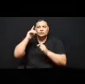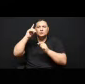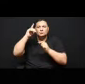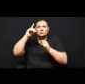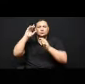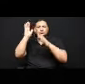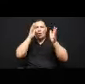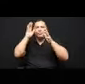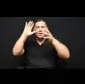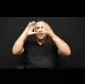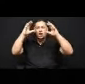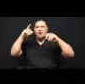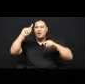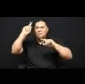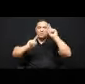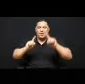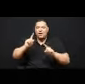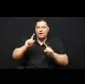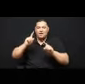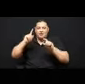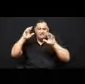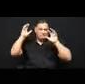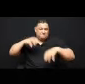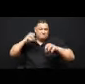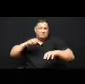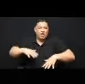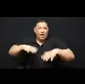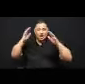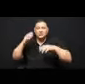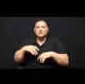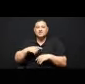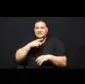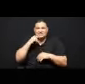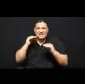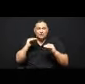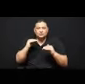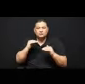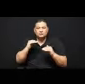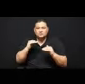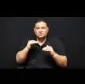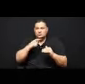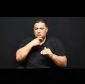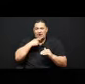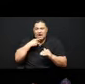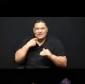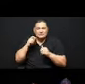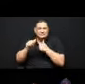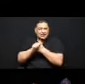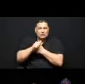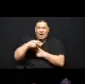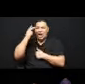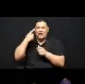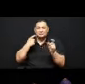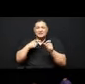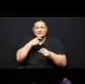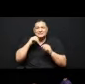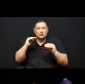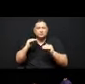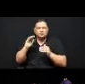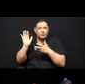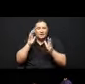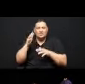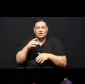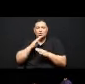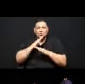that desert drought, dangerous high-speed winds, quiet moments on the peak. We drove over